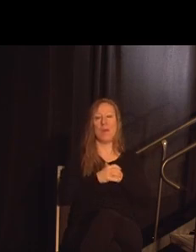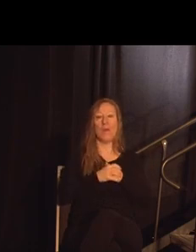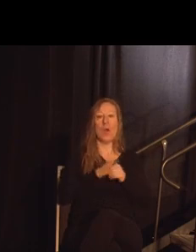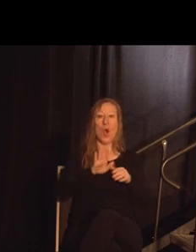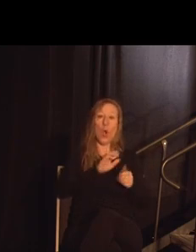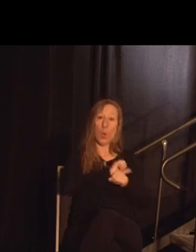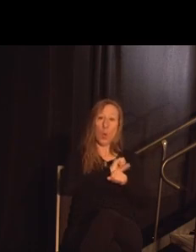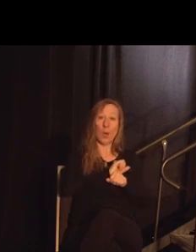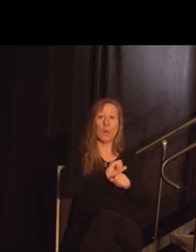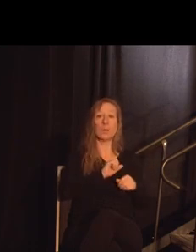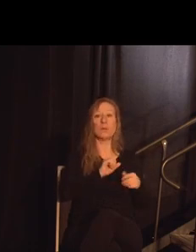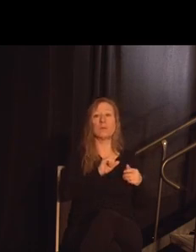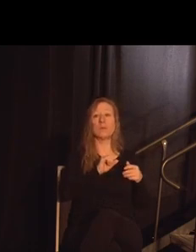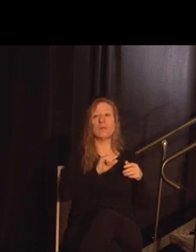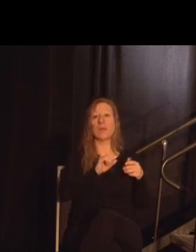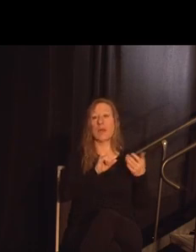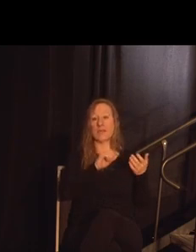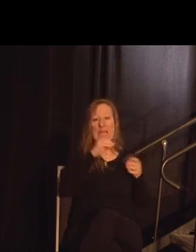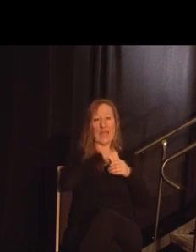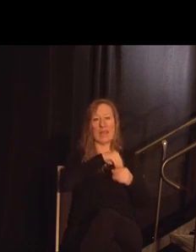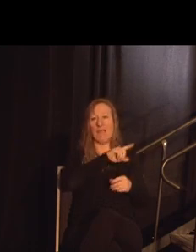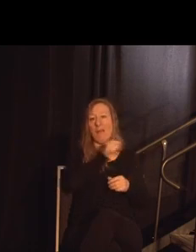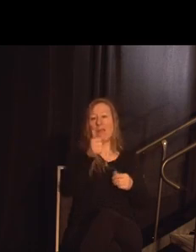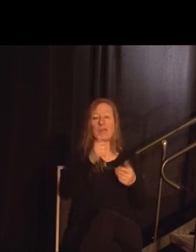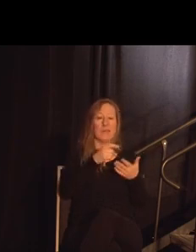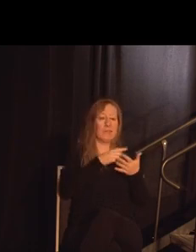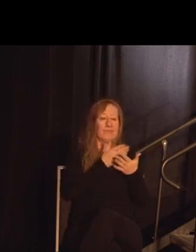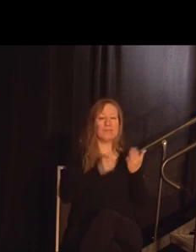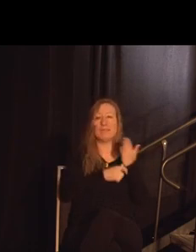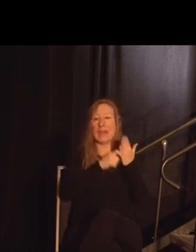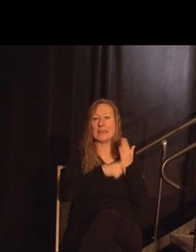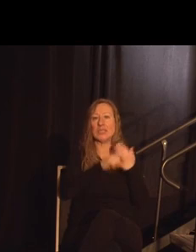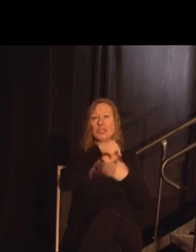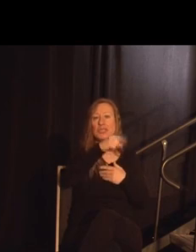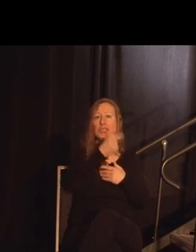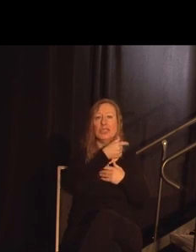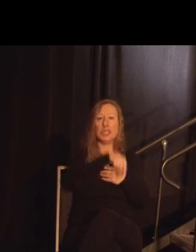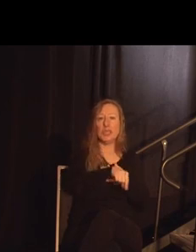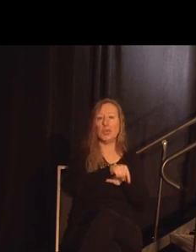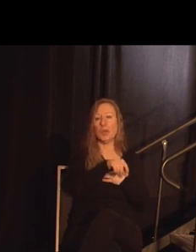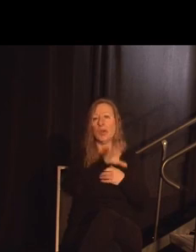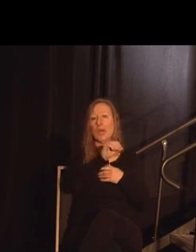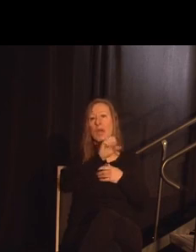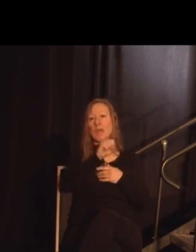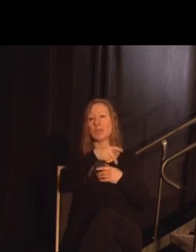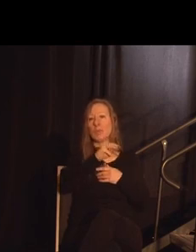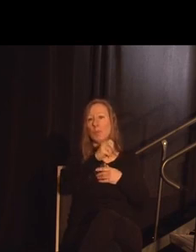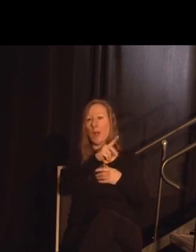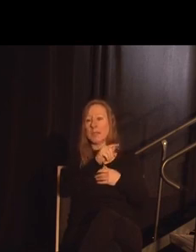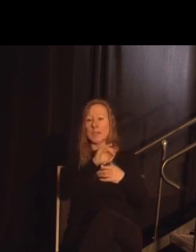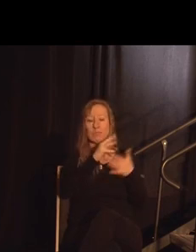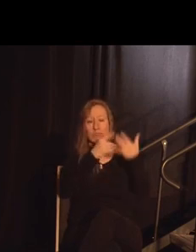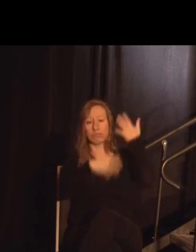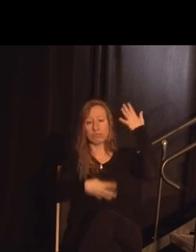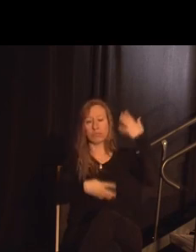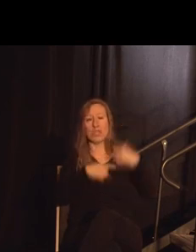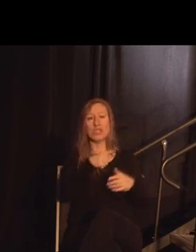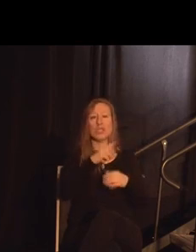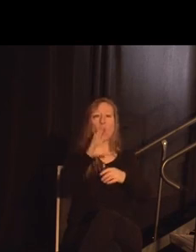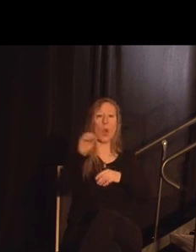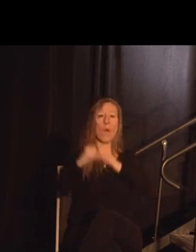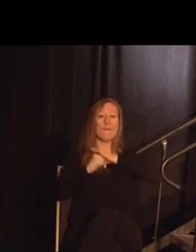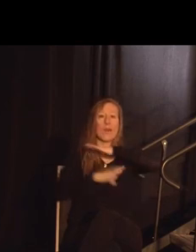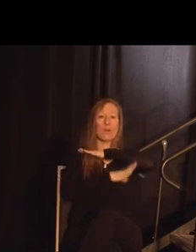also appeared in This American Life, The Guardian, Cosmopolitan, GQ, Vulture, Jezebel, and others. She is the co-founder